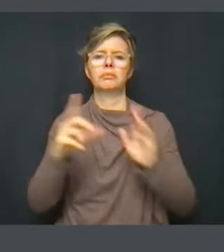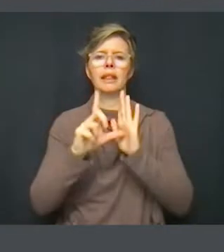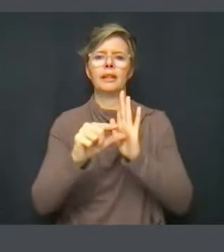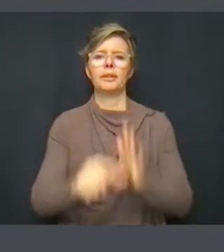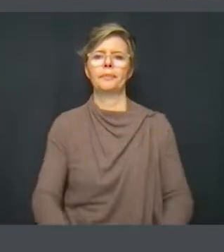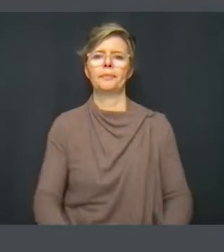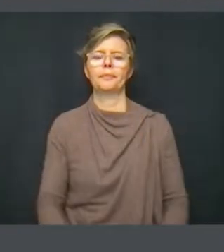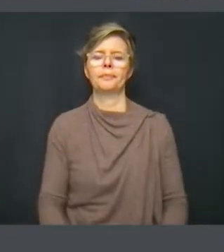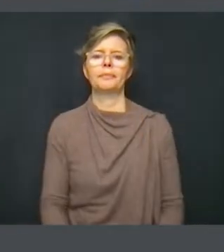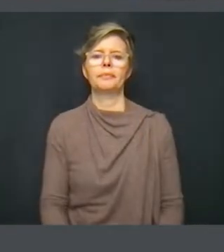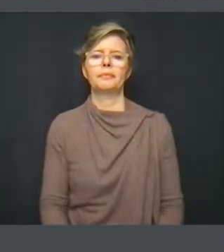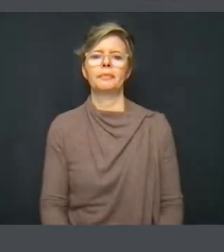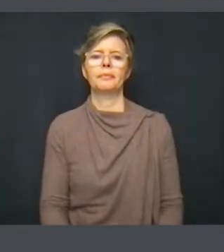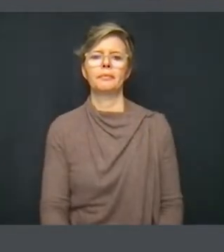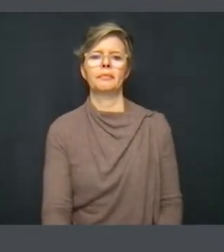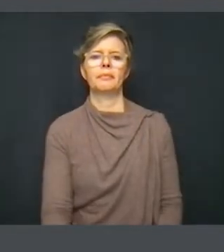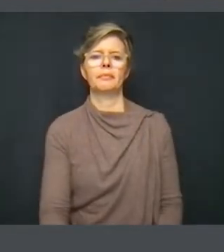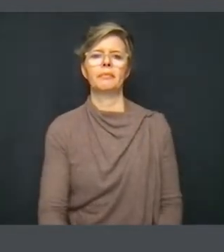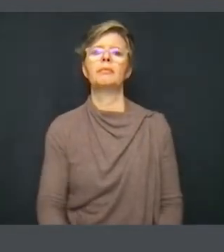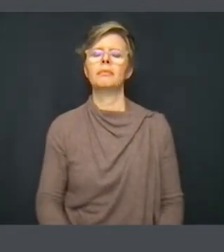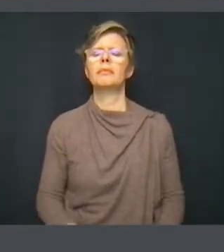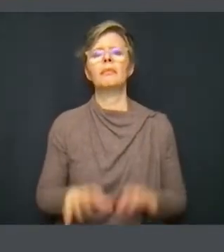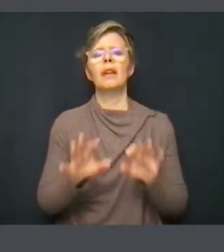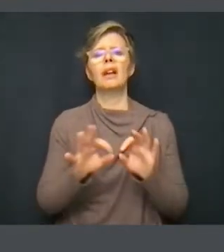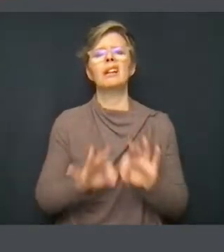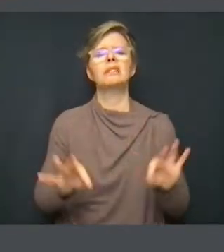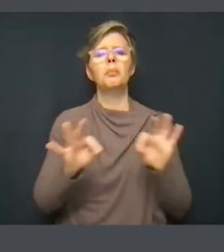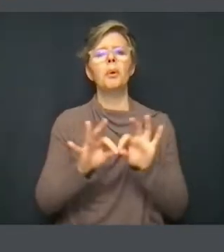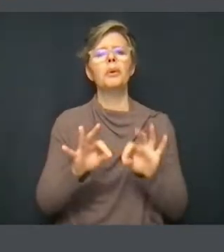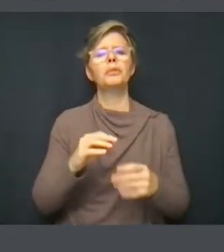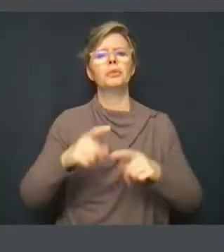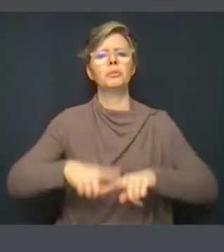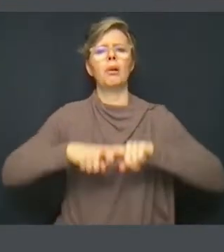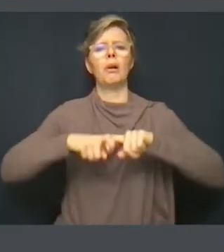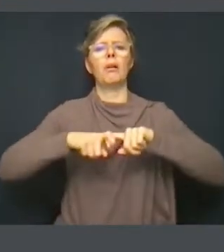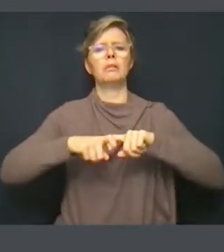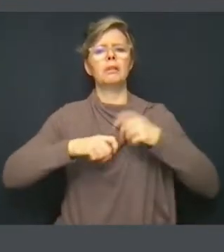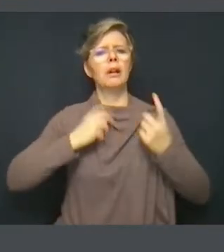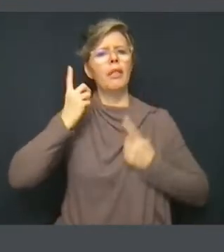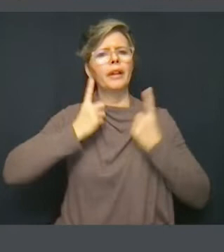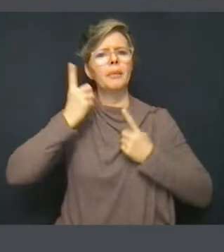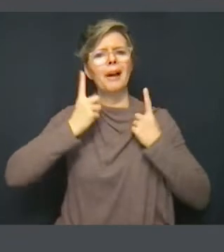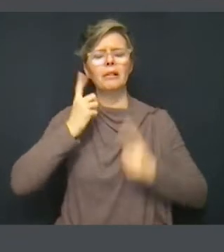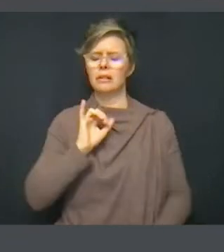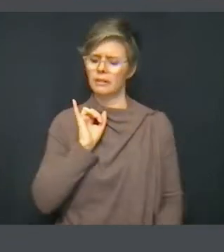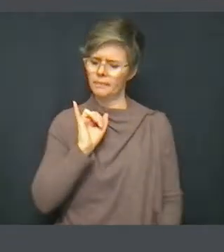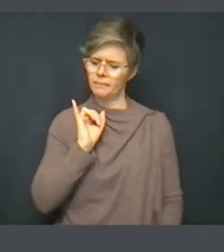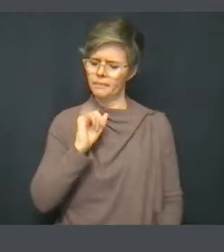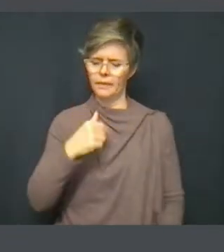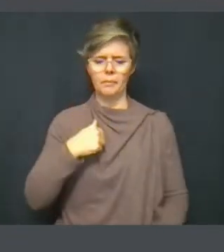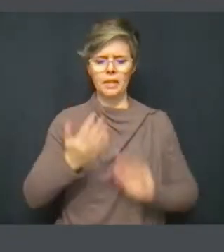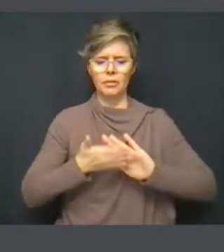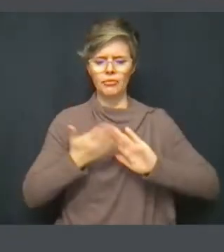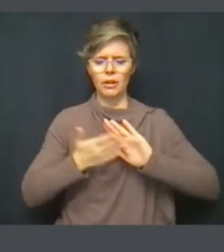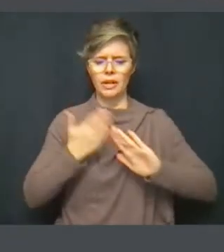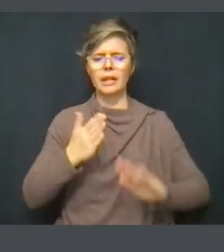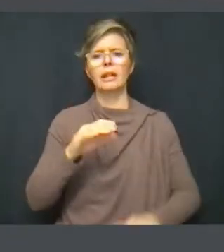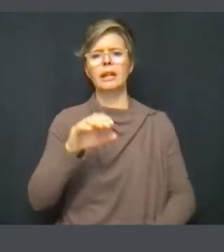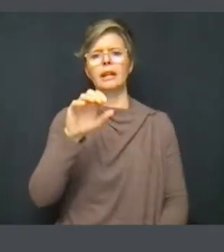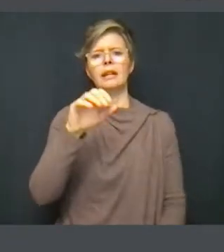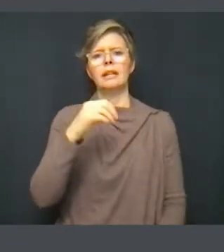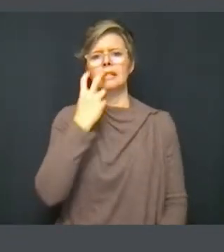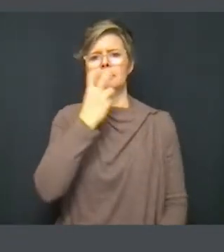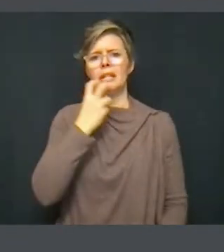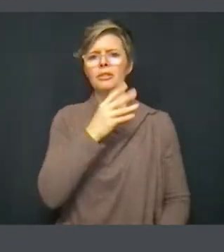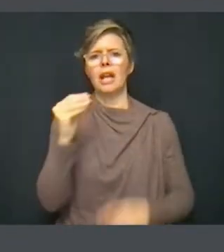an important thing is just kind of take a step back and think, okay, what's the purpose of doing a speech and language evaluation with dual